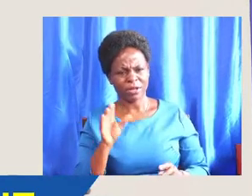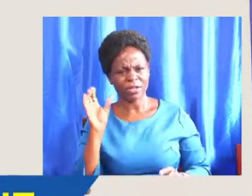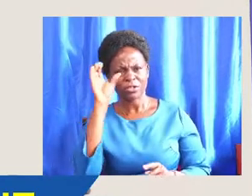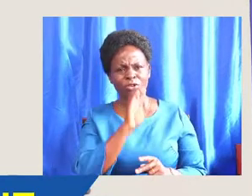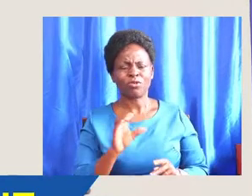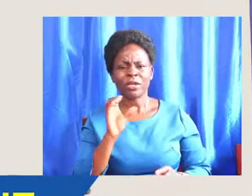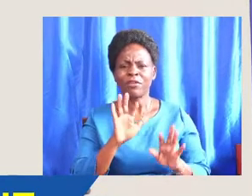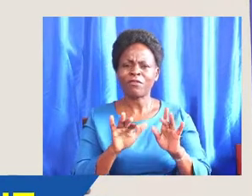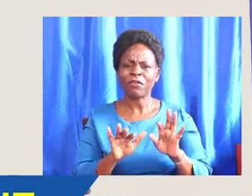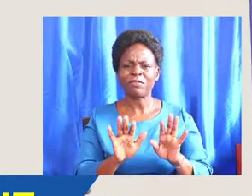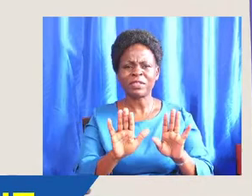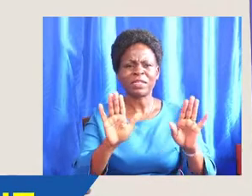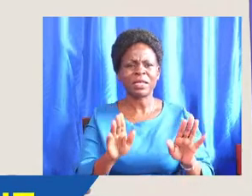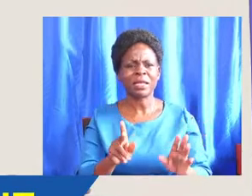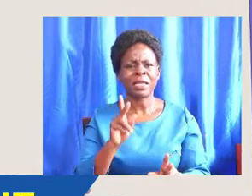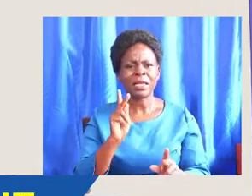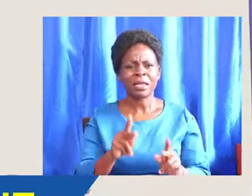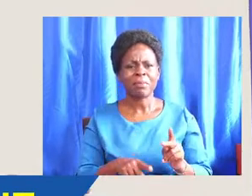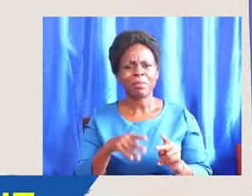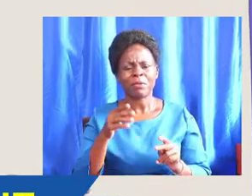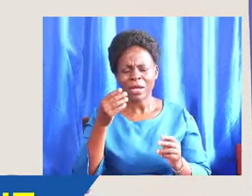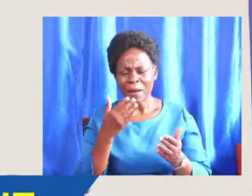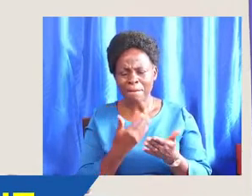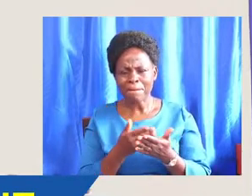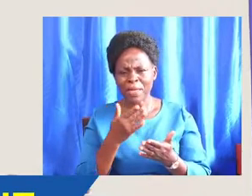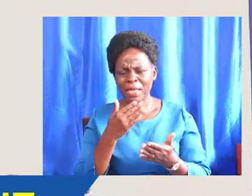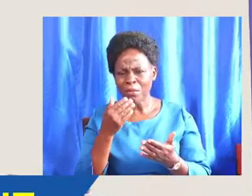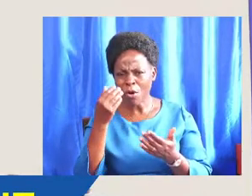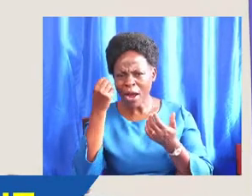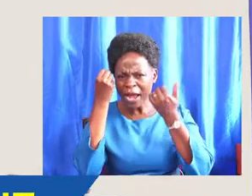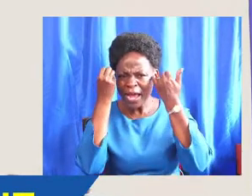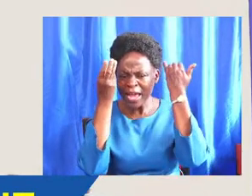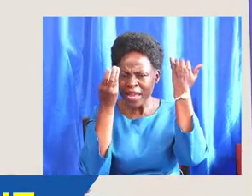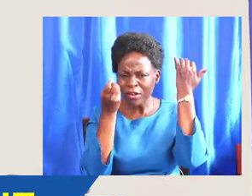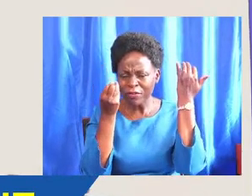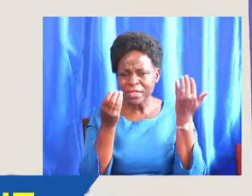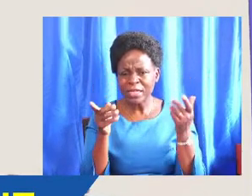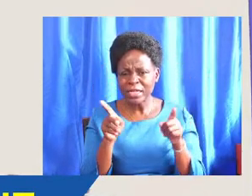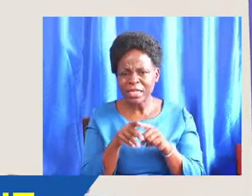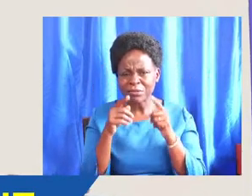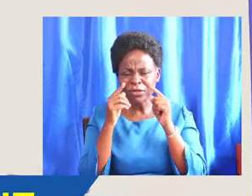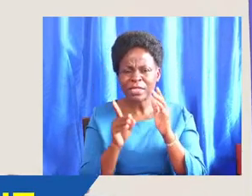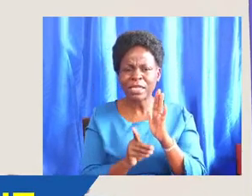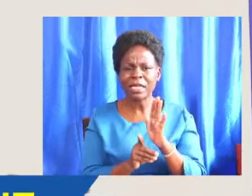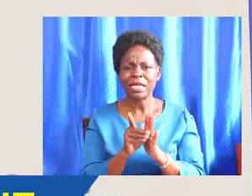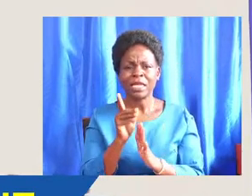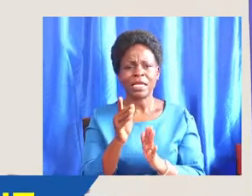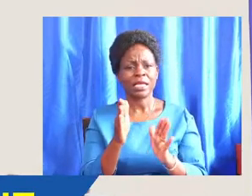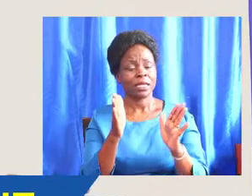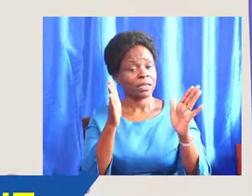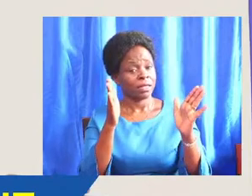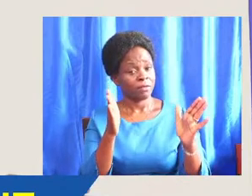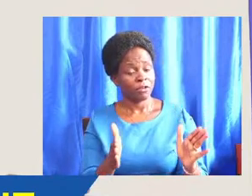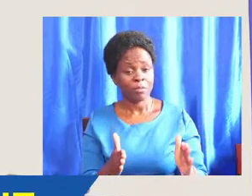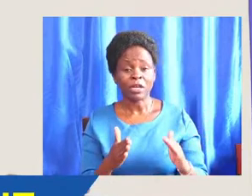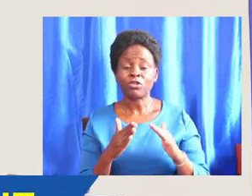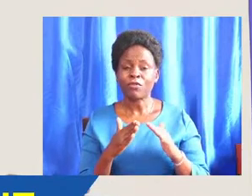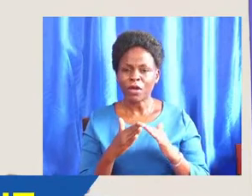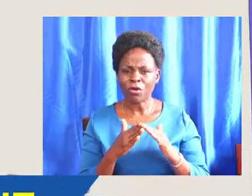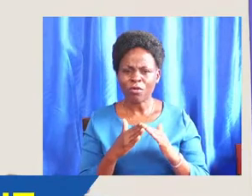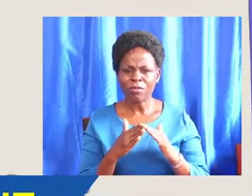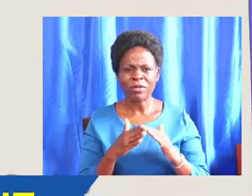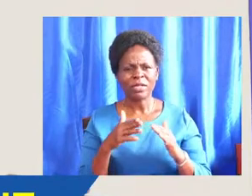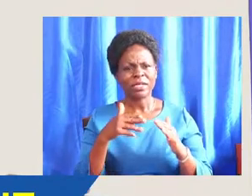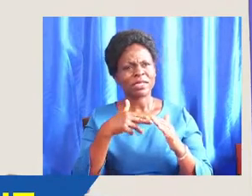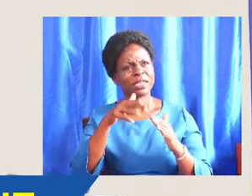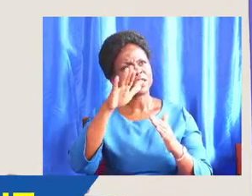well. Yeah, people are getting more innovative. And we are seeing the developers at the moment are also starting to furnish.